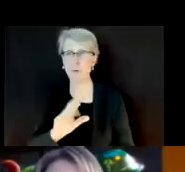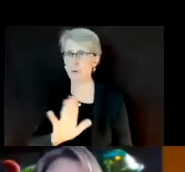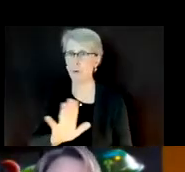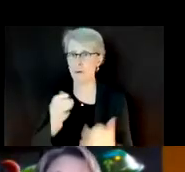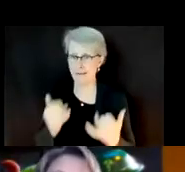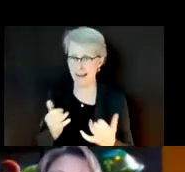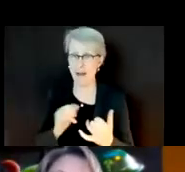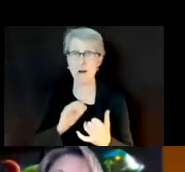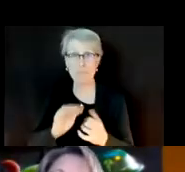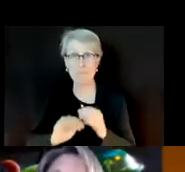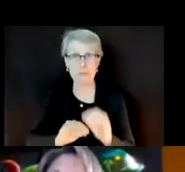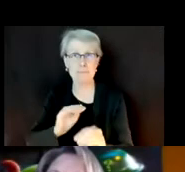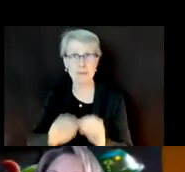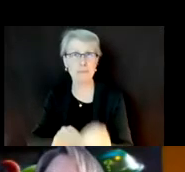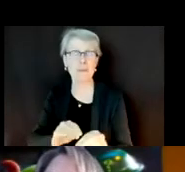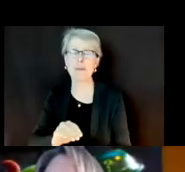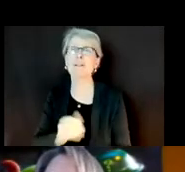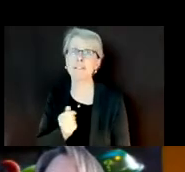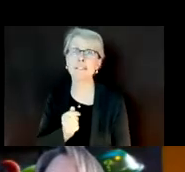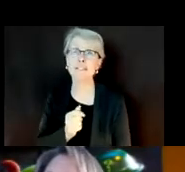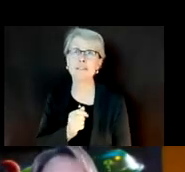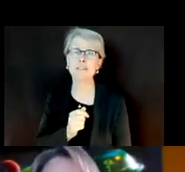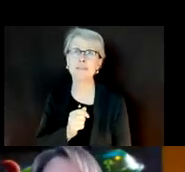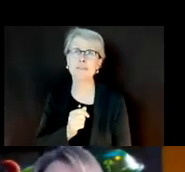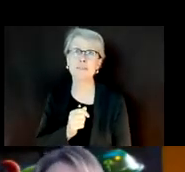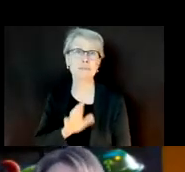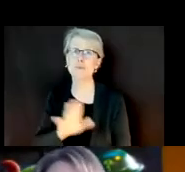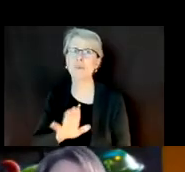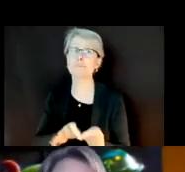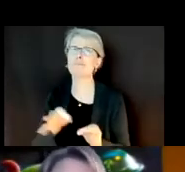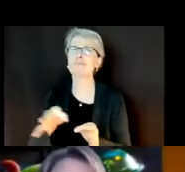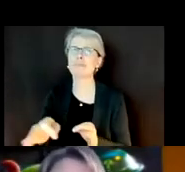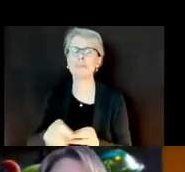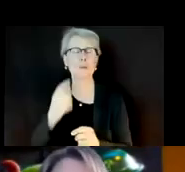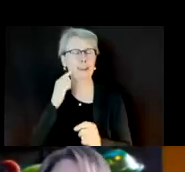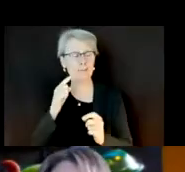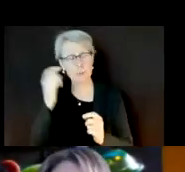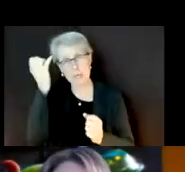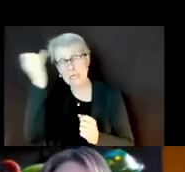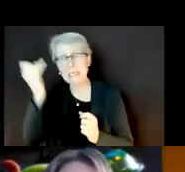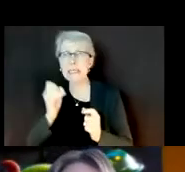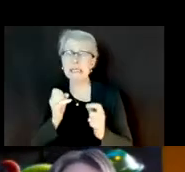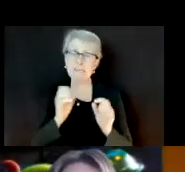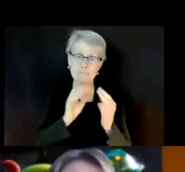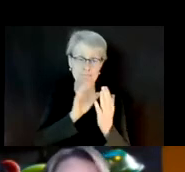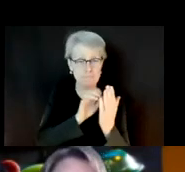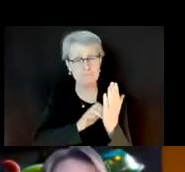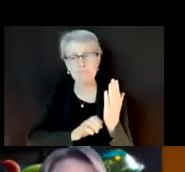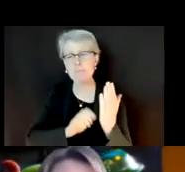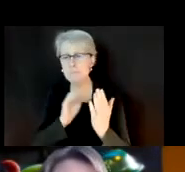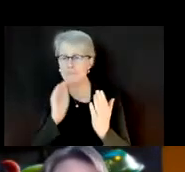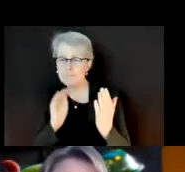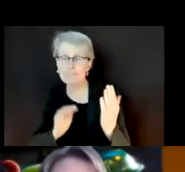do. And in terms of in development, where you're in the early stages of an idea, but it's